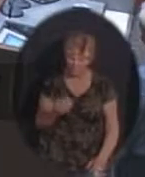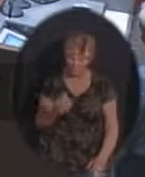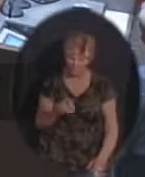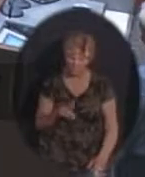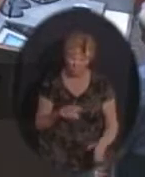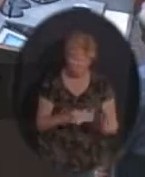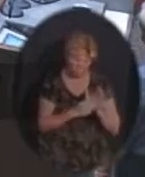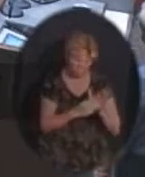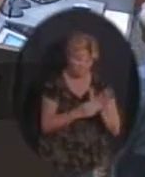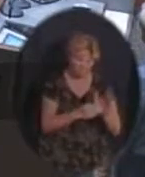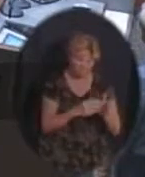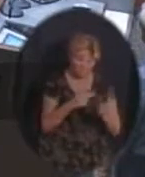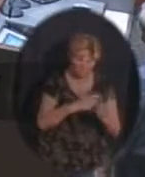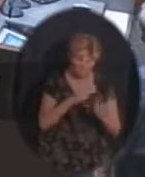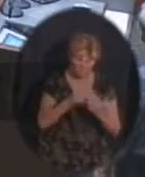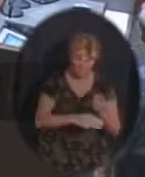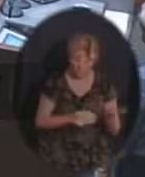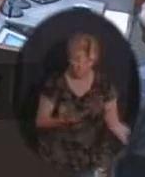going to kill anybody. But,